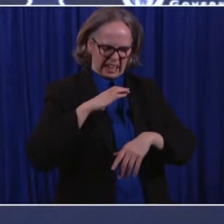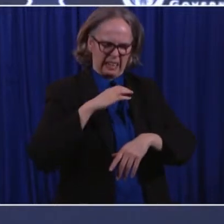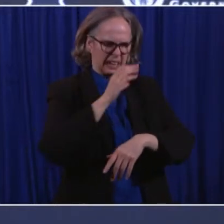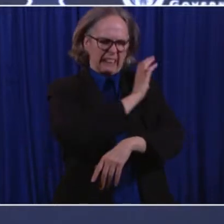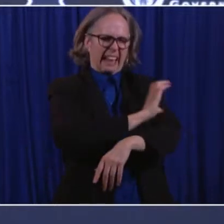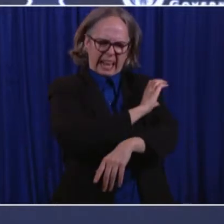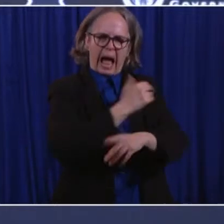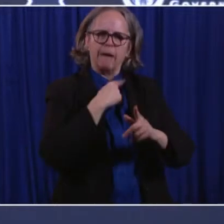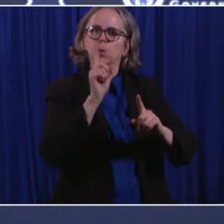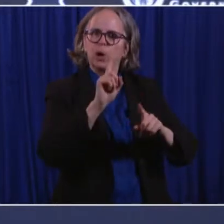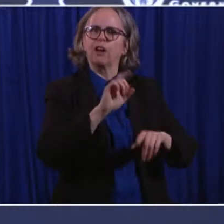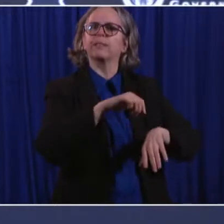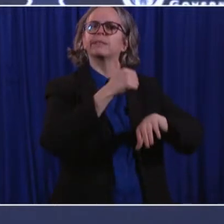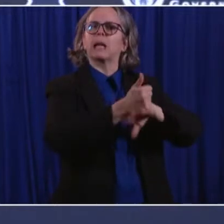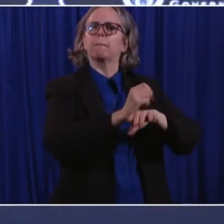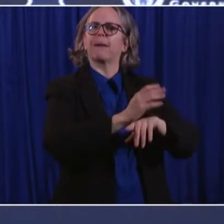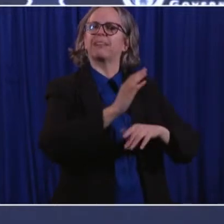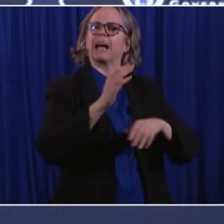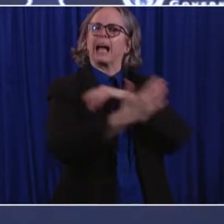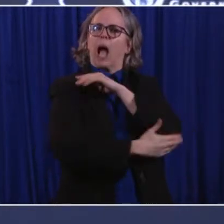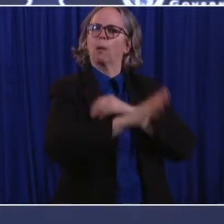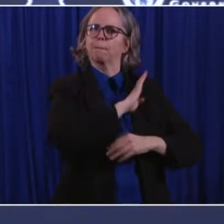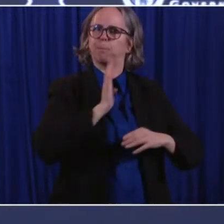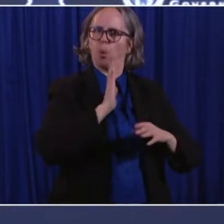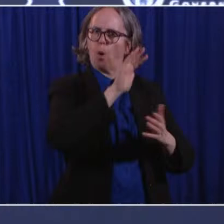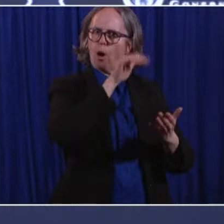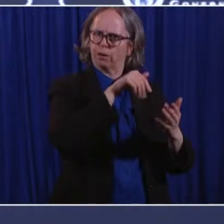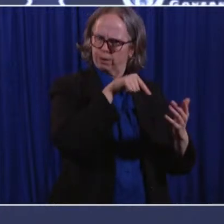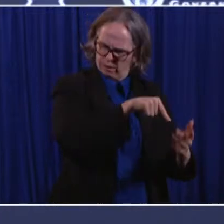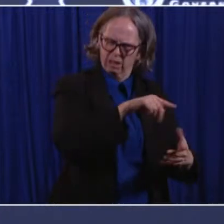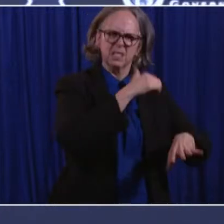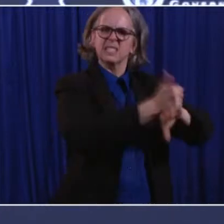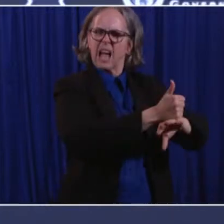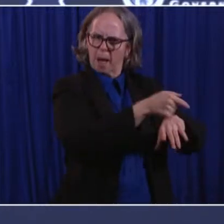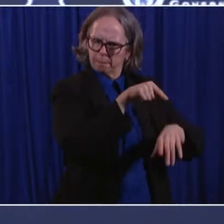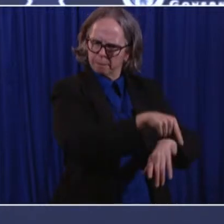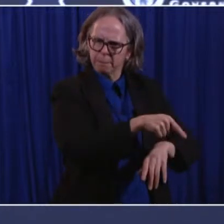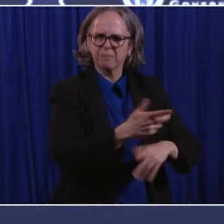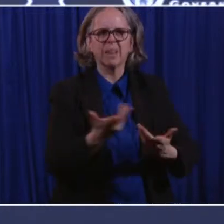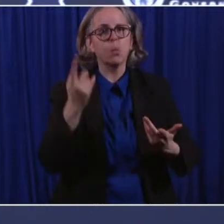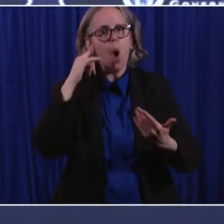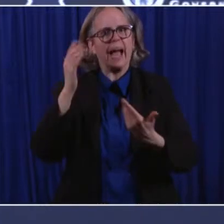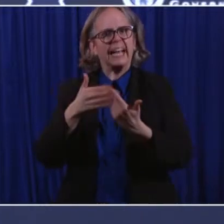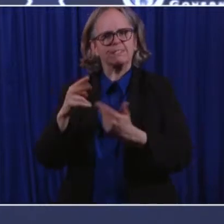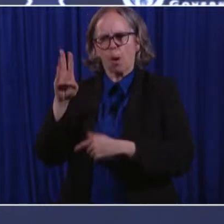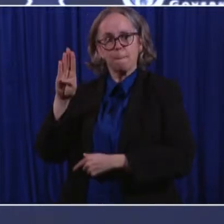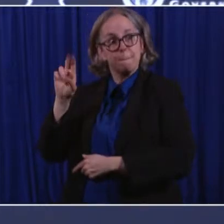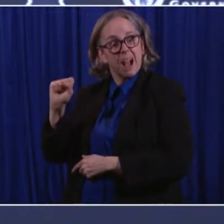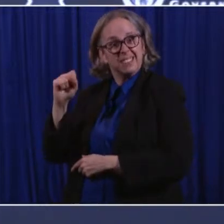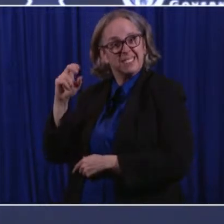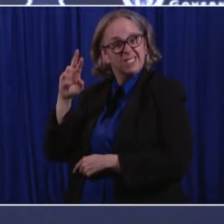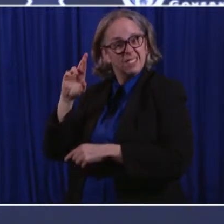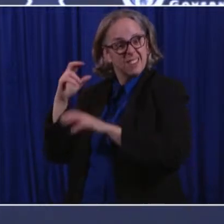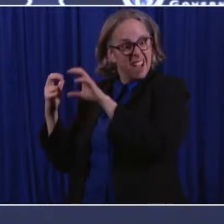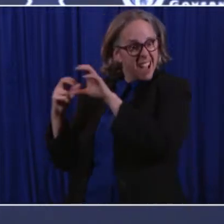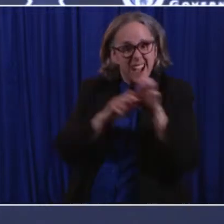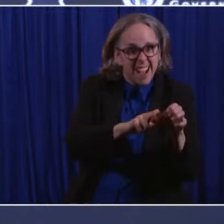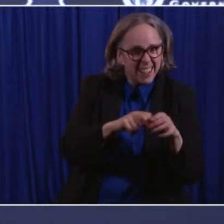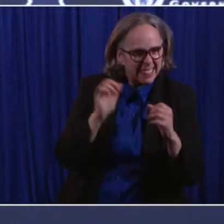This location serves as the vaccination home base and is supplemented by Hamilton County Public Health's outreach to